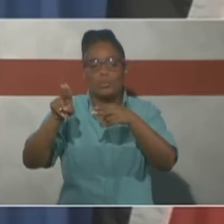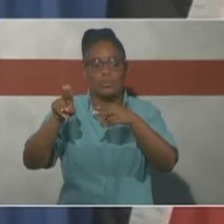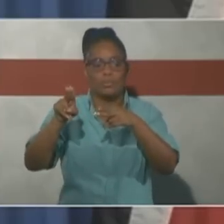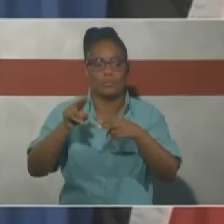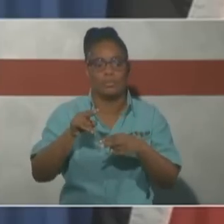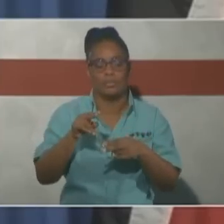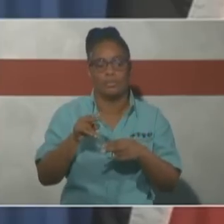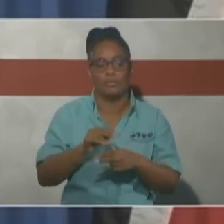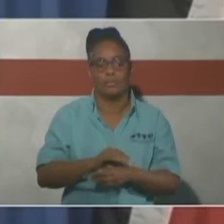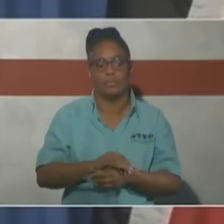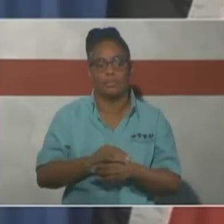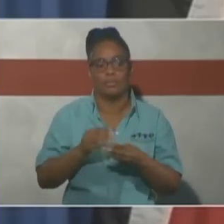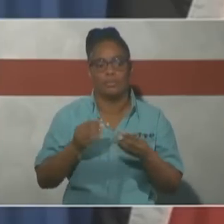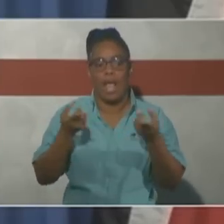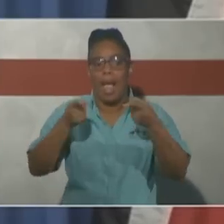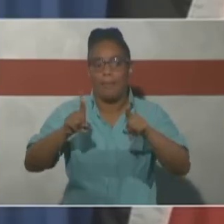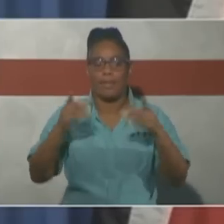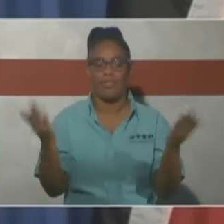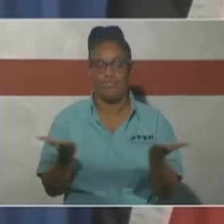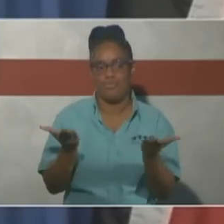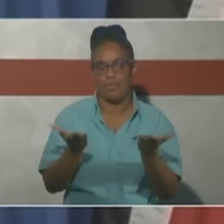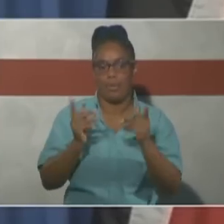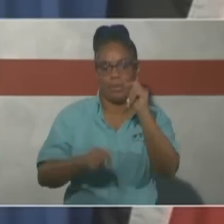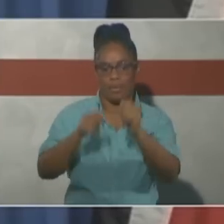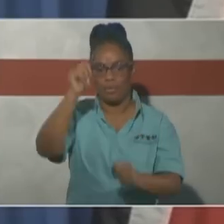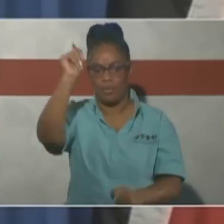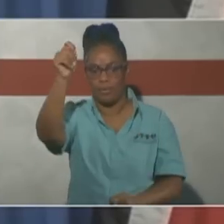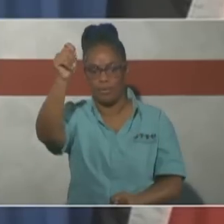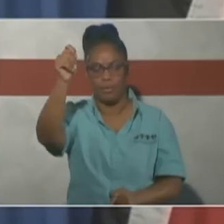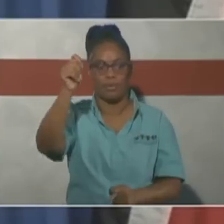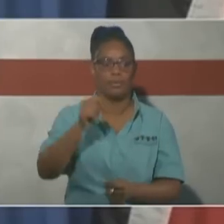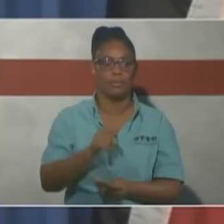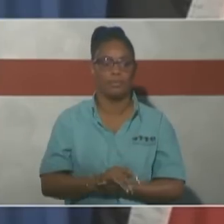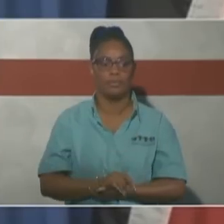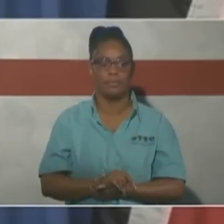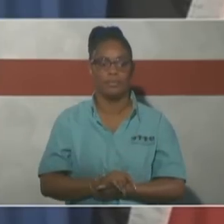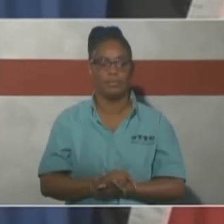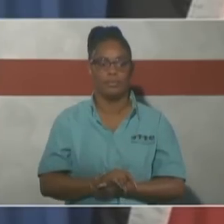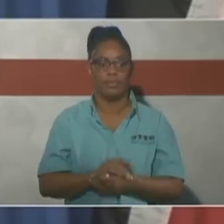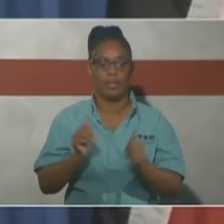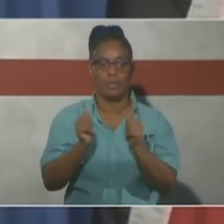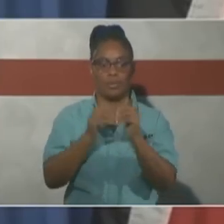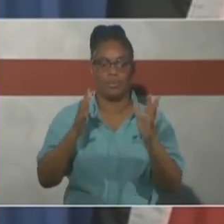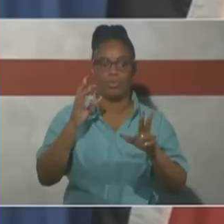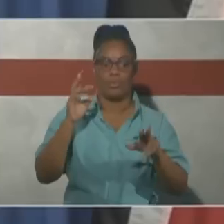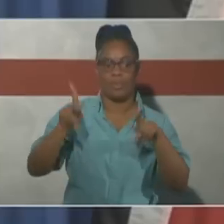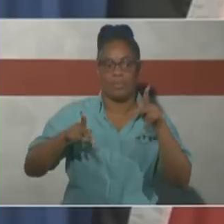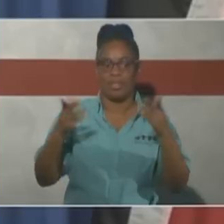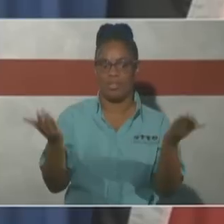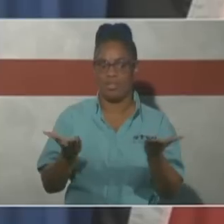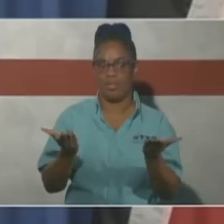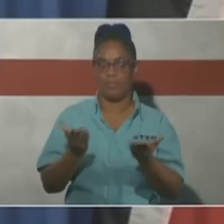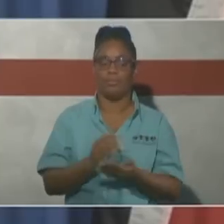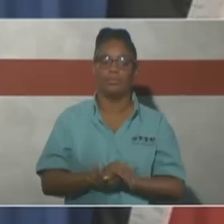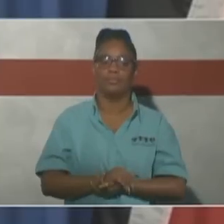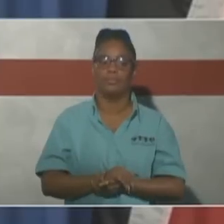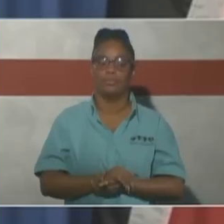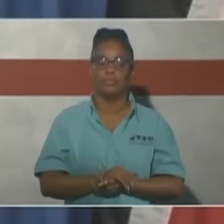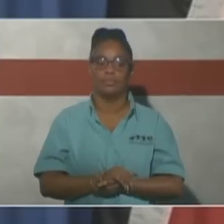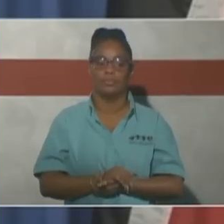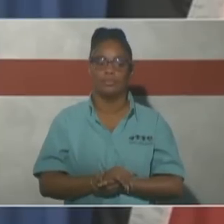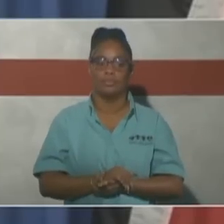summary comments, and that is what you have just heard is a